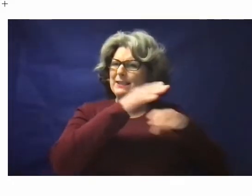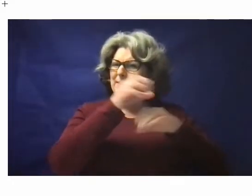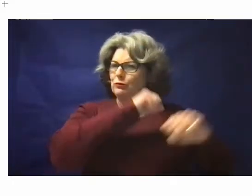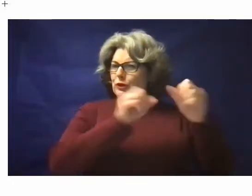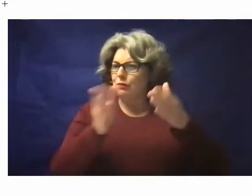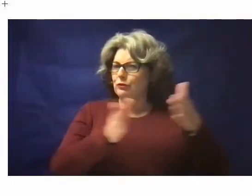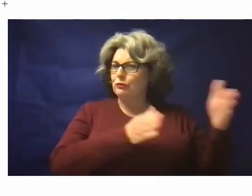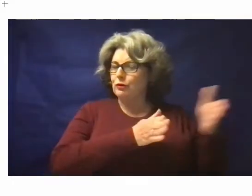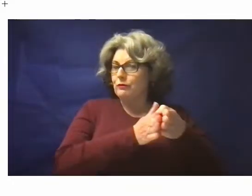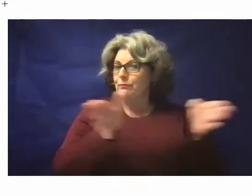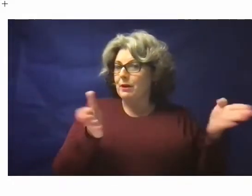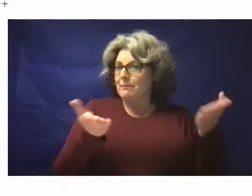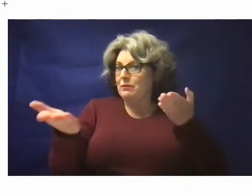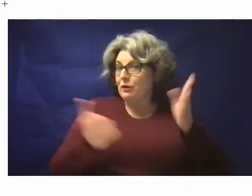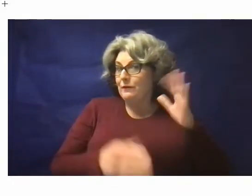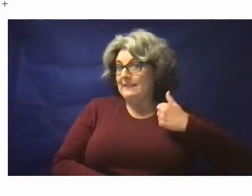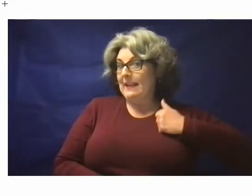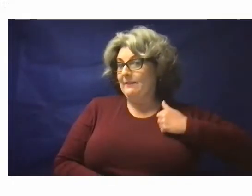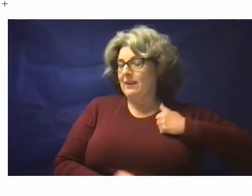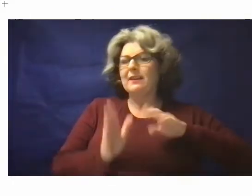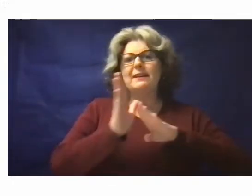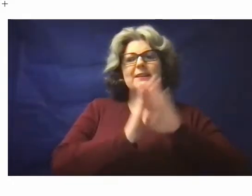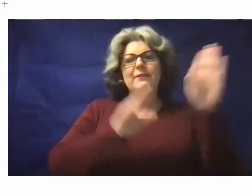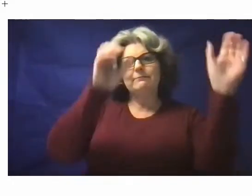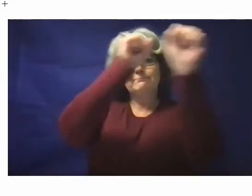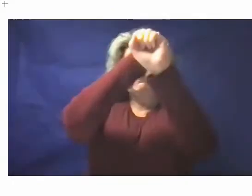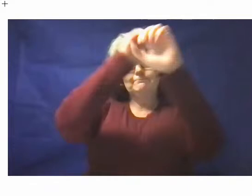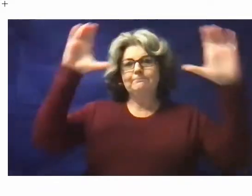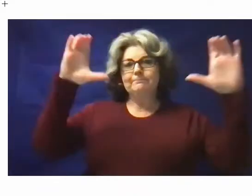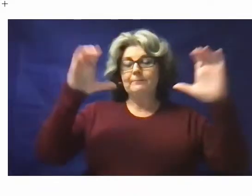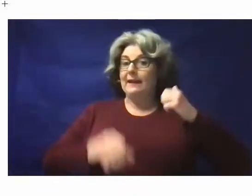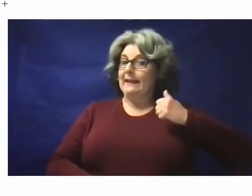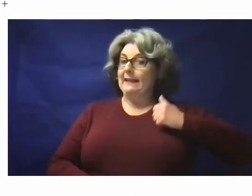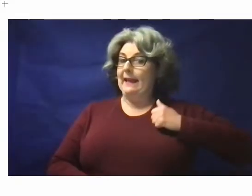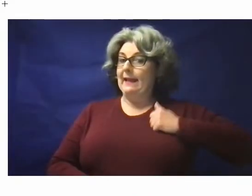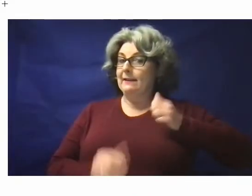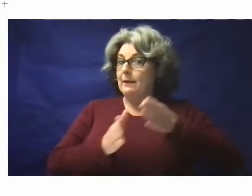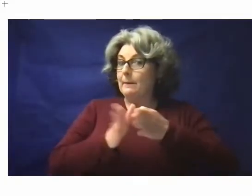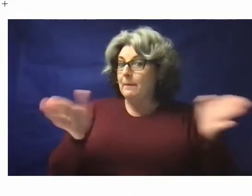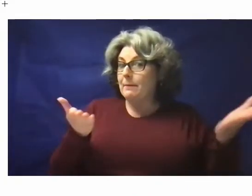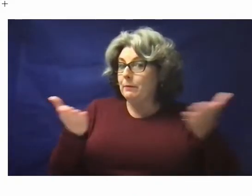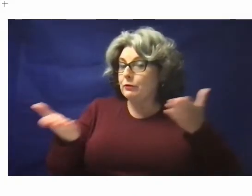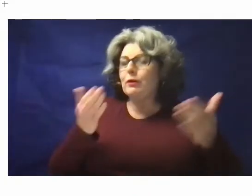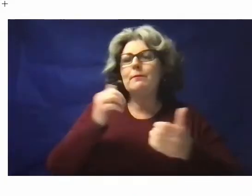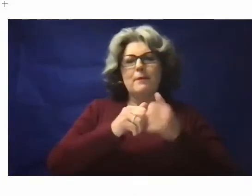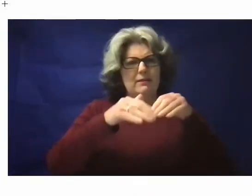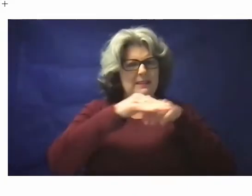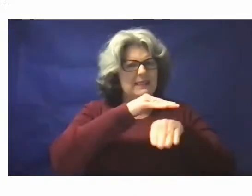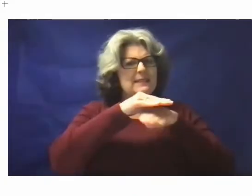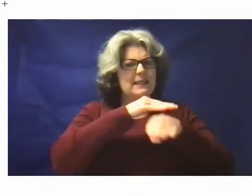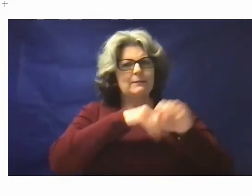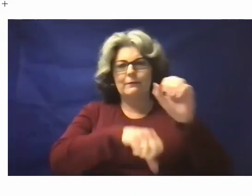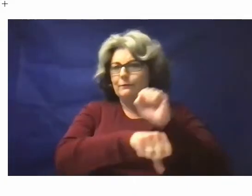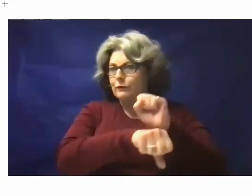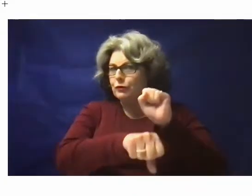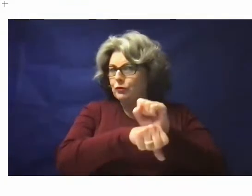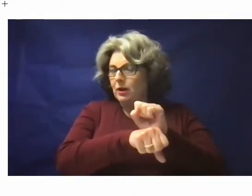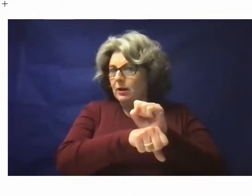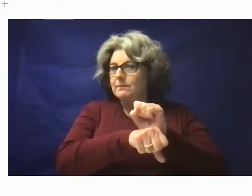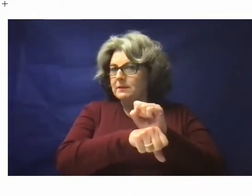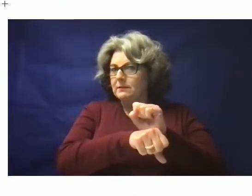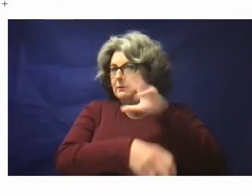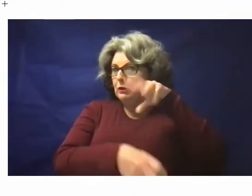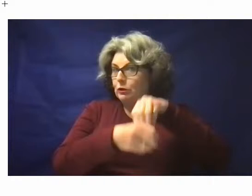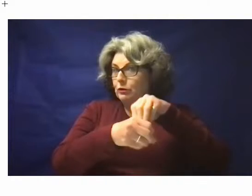Service of Canada, created a vision to make Canada's public service the most accessible and inclusive in the world. And here's